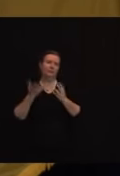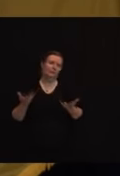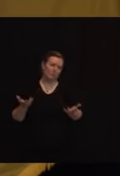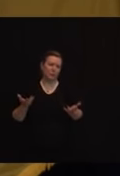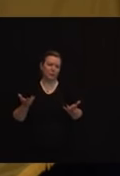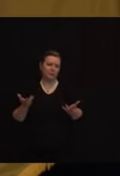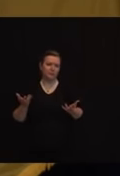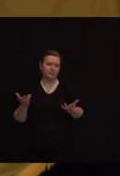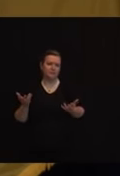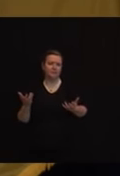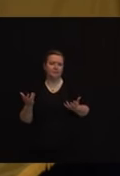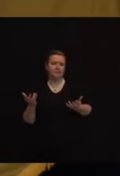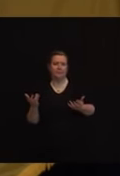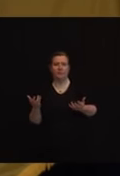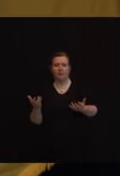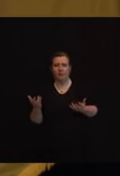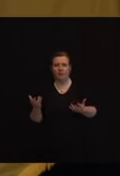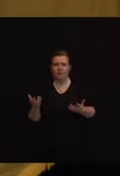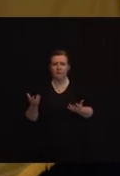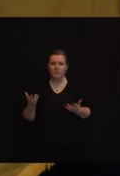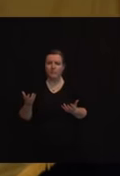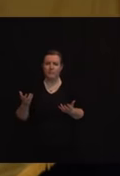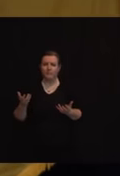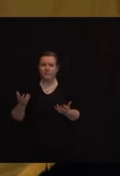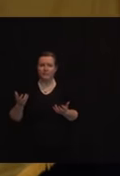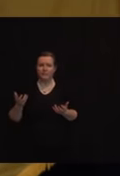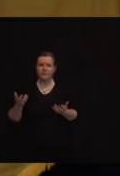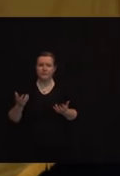7,228 fatalities in our state.